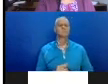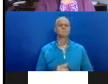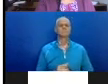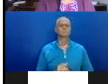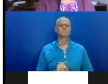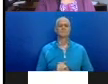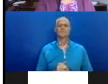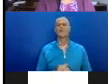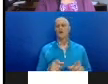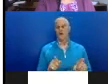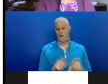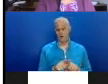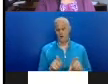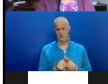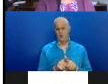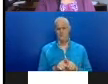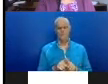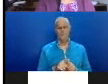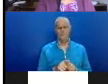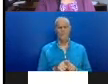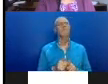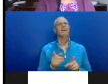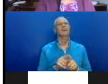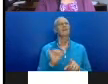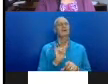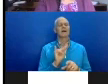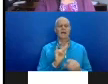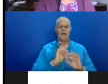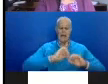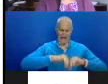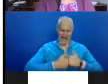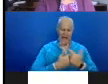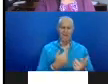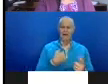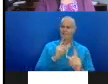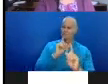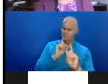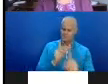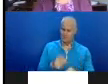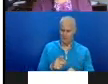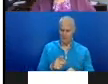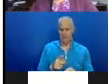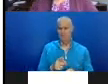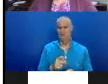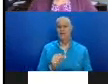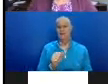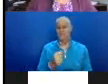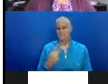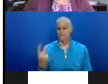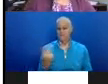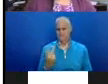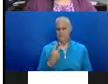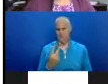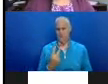And also in terms of it's also about looking about how do you respond when you've both,